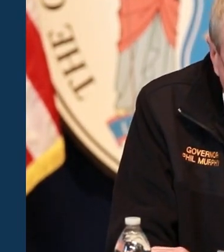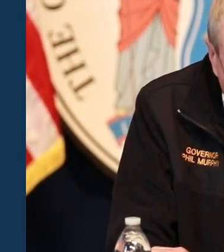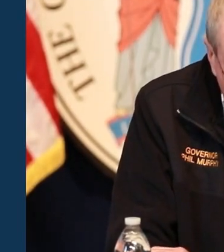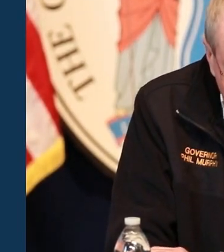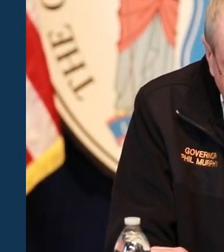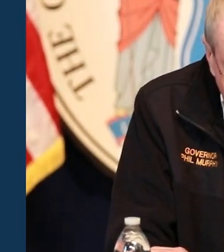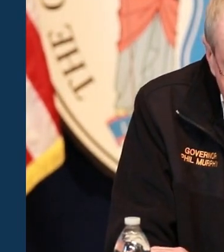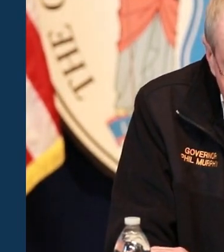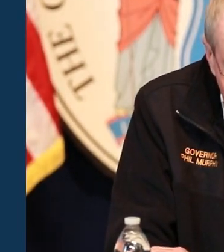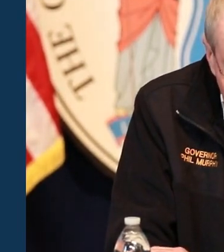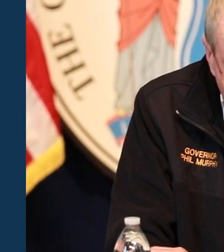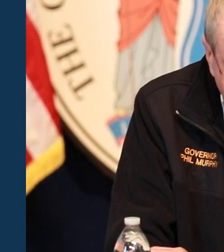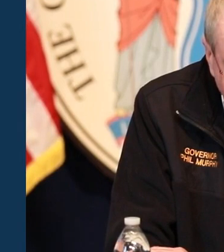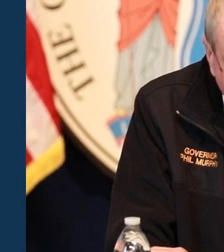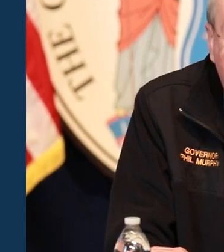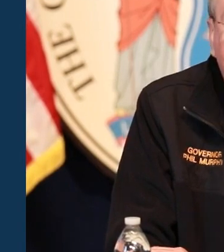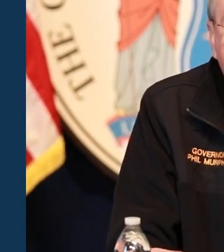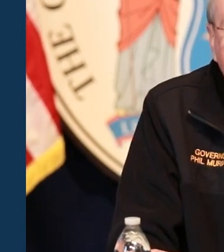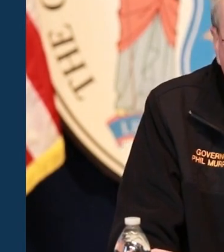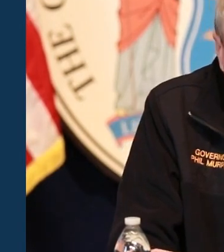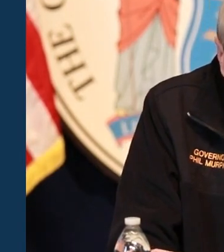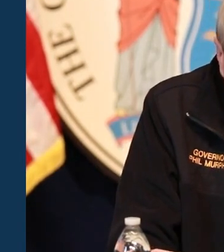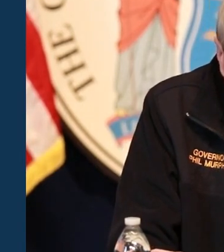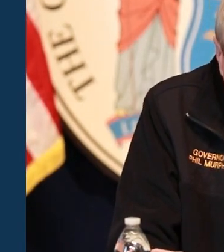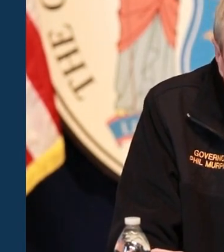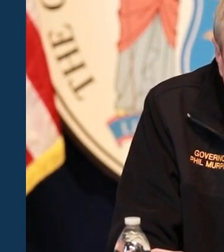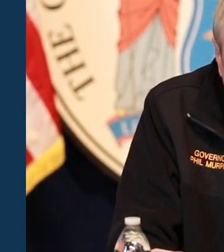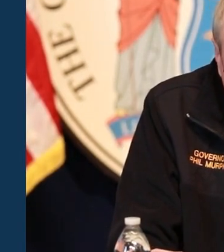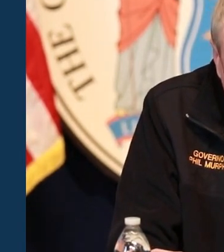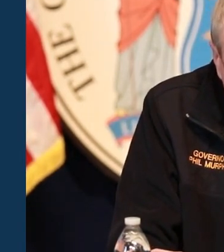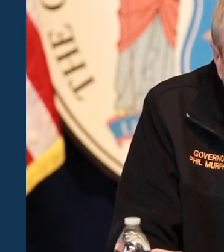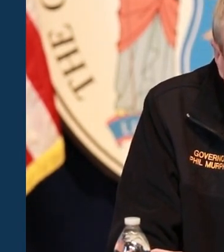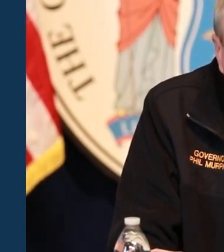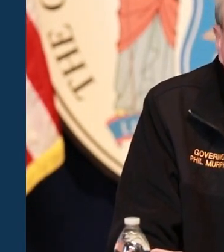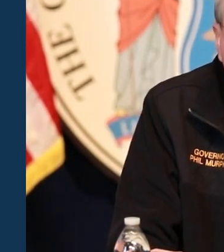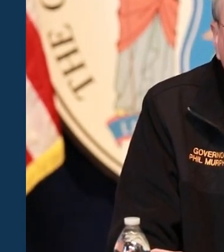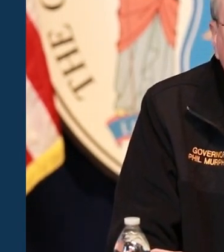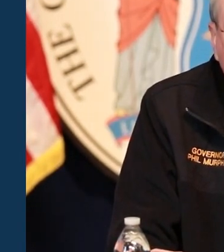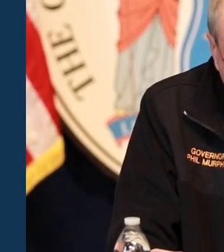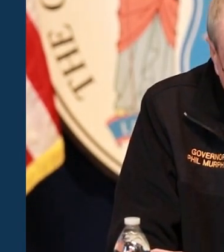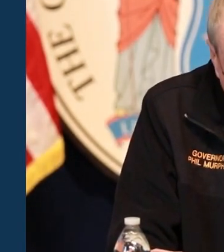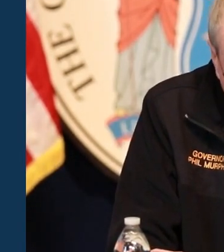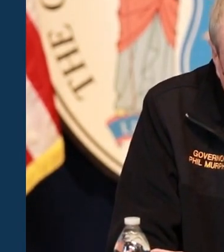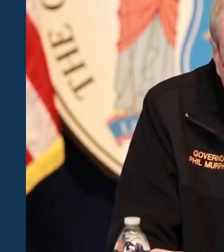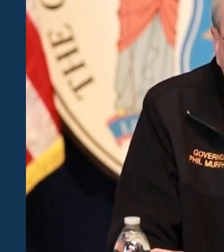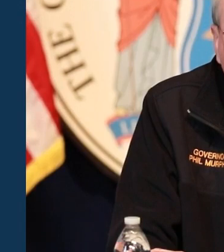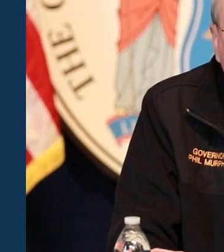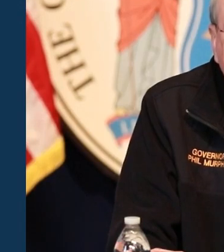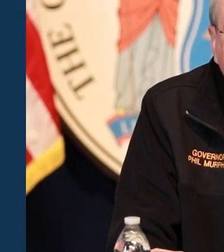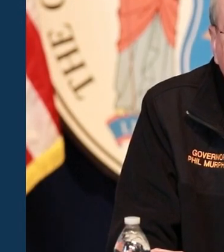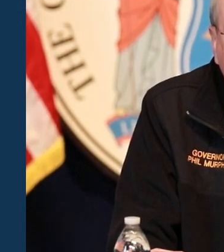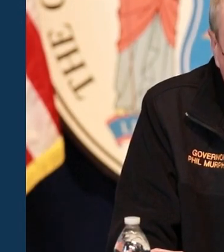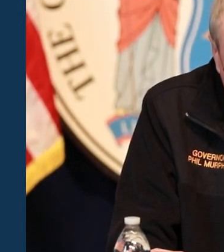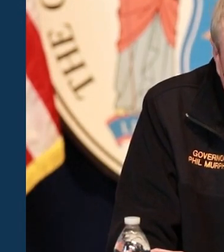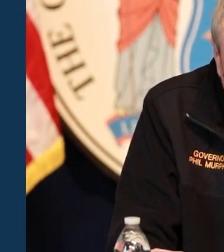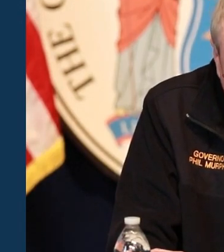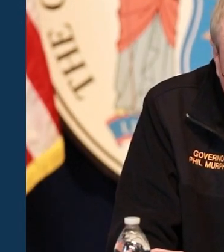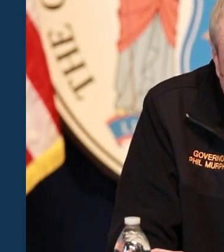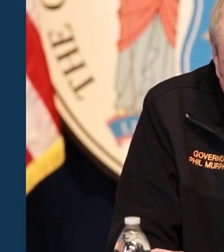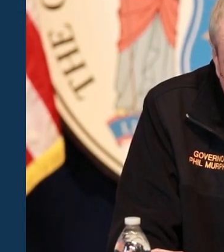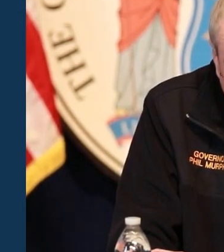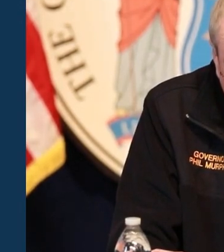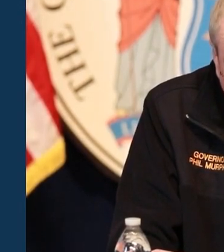covid19.nj.gov/PPE donations. While we're at it, I also want to give a big shout out to the Stevens Institute of Technology and my